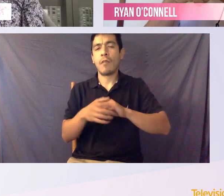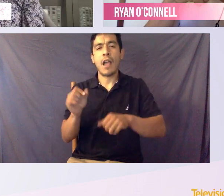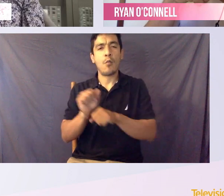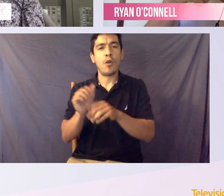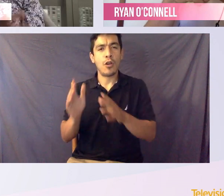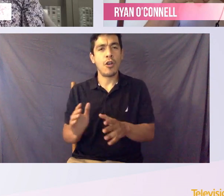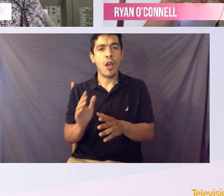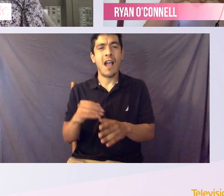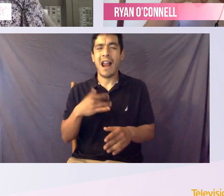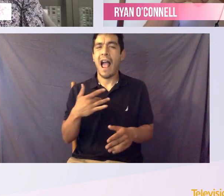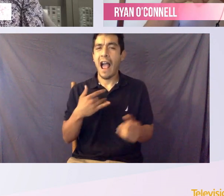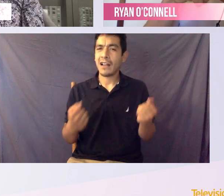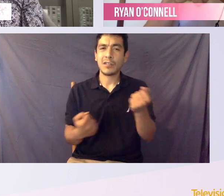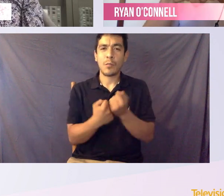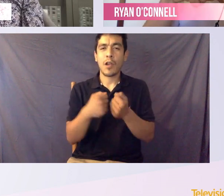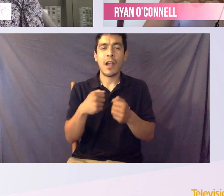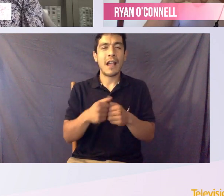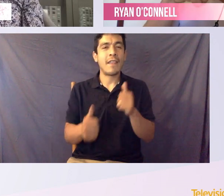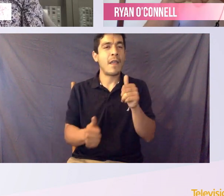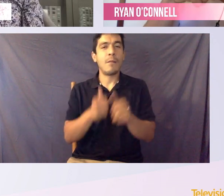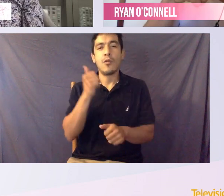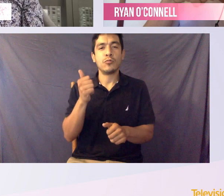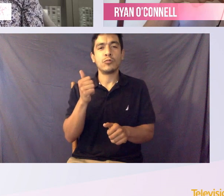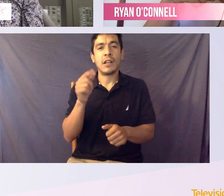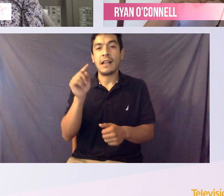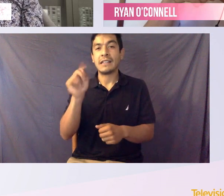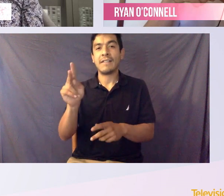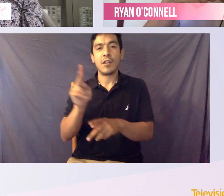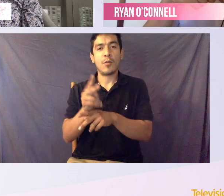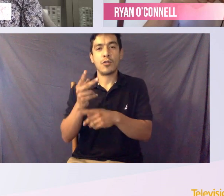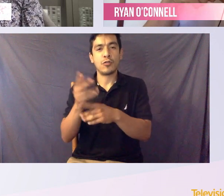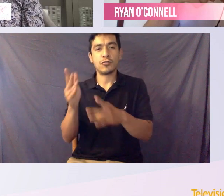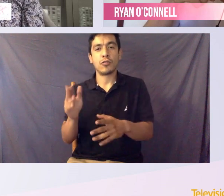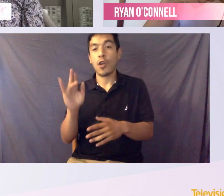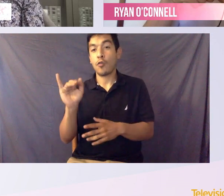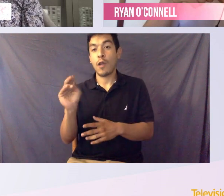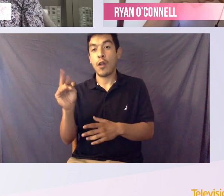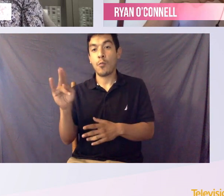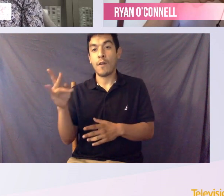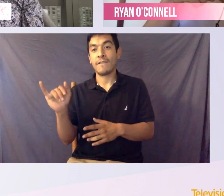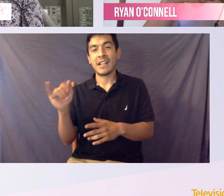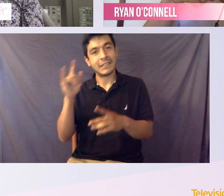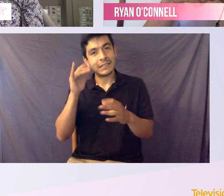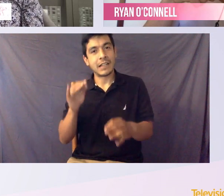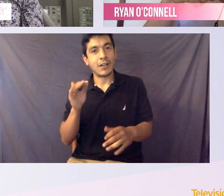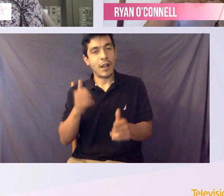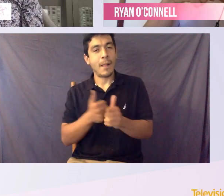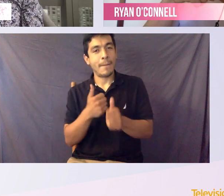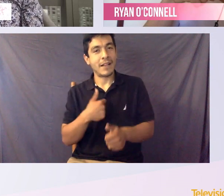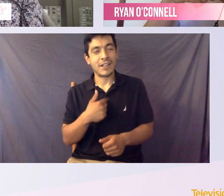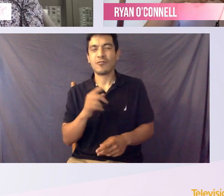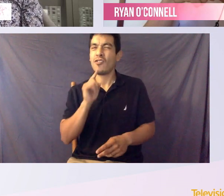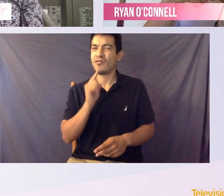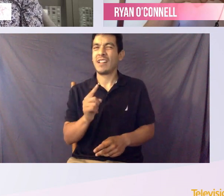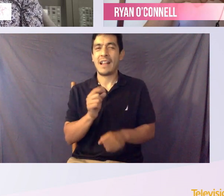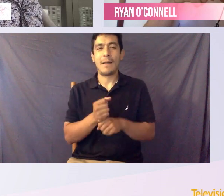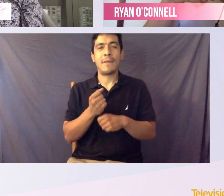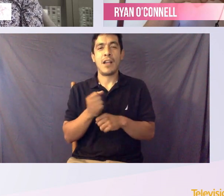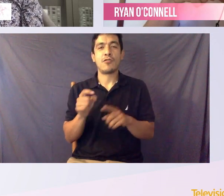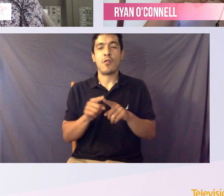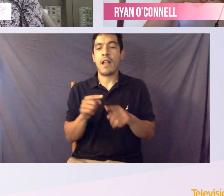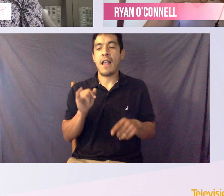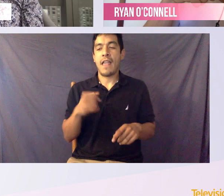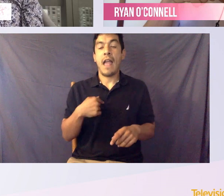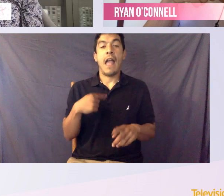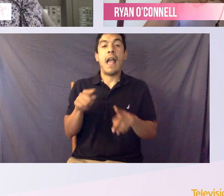know, one of the most prolific TV producers ever, Ryan Murphy. And so it made it so that I, as a